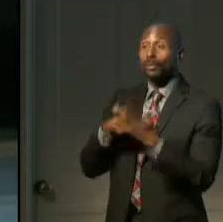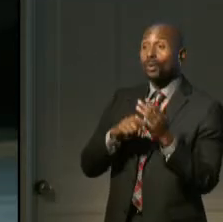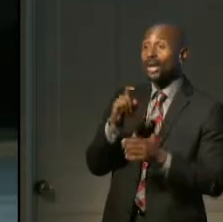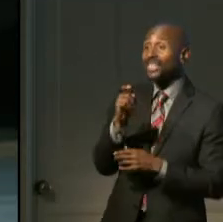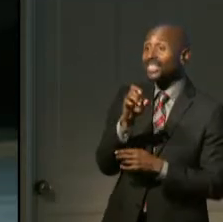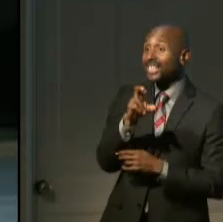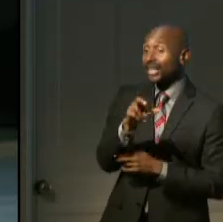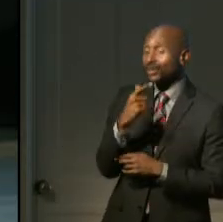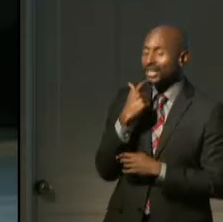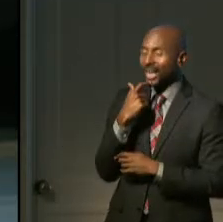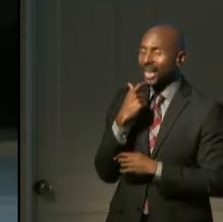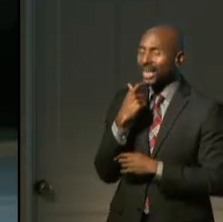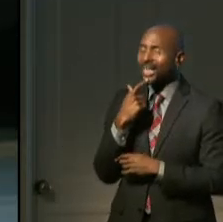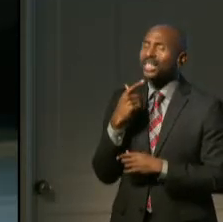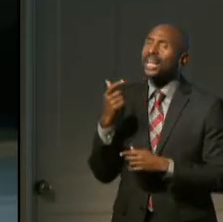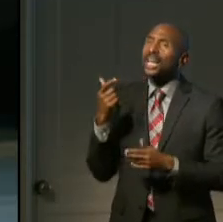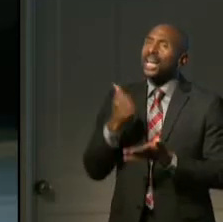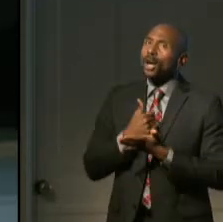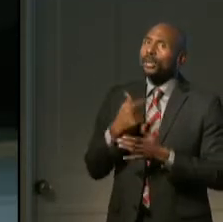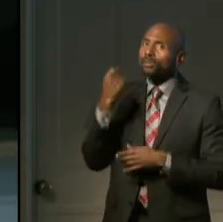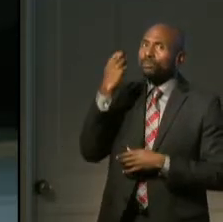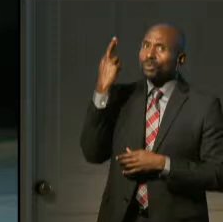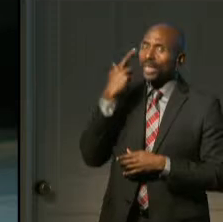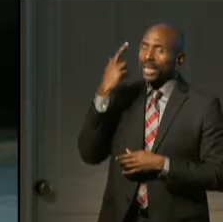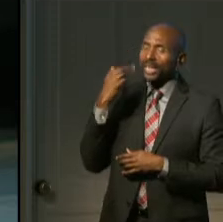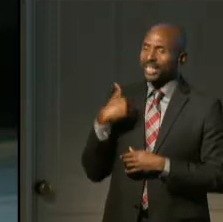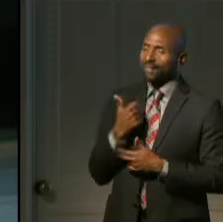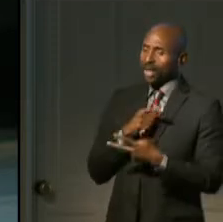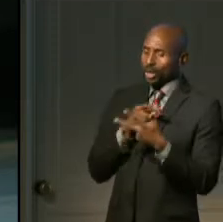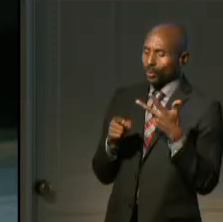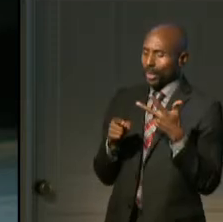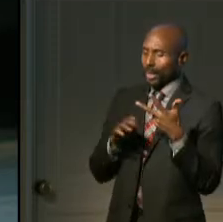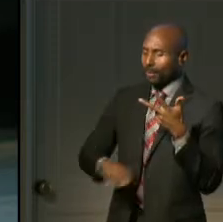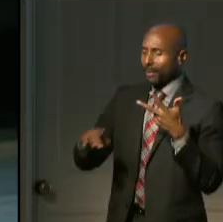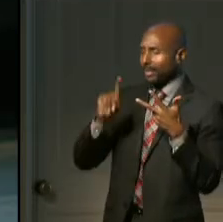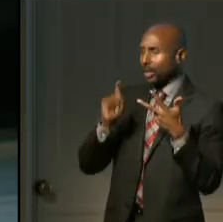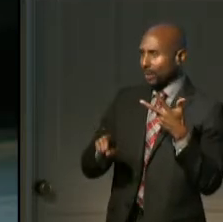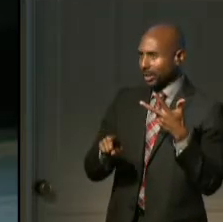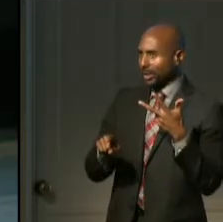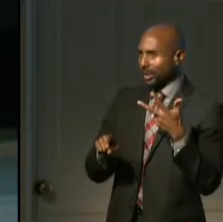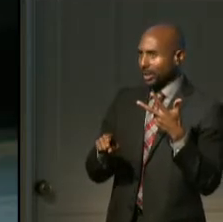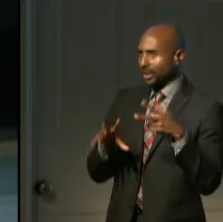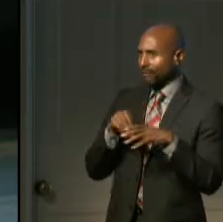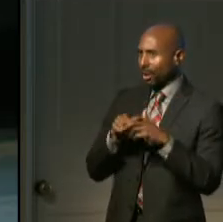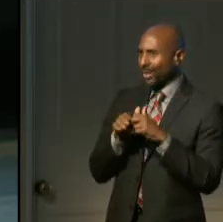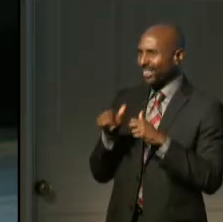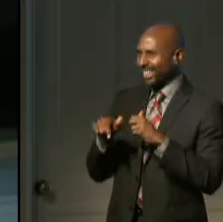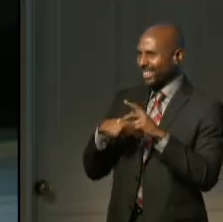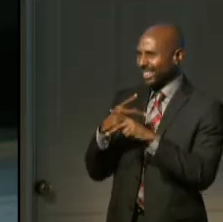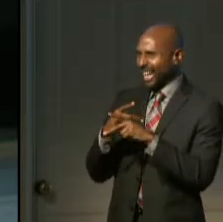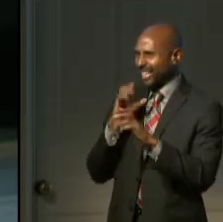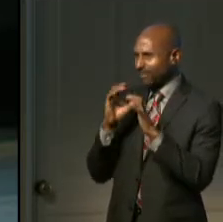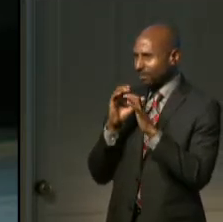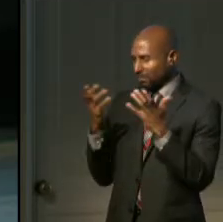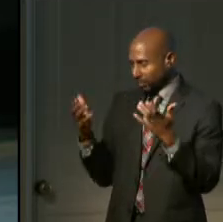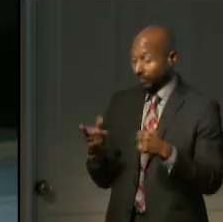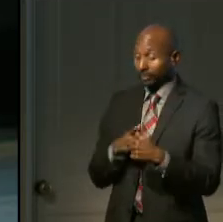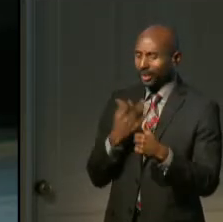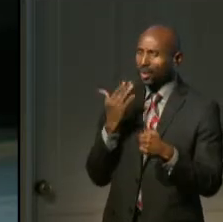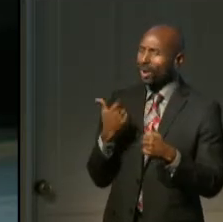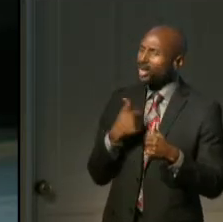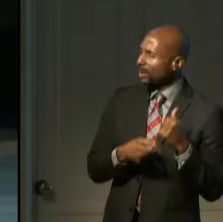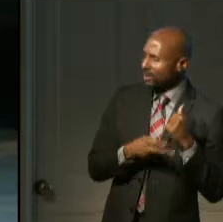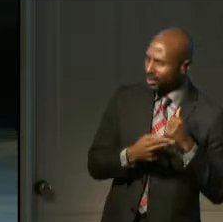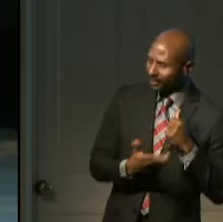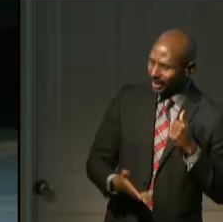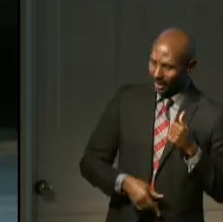there's kind of 3 basic questions implicit in all of these conversations. Why do we preserve things? What